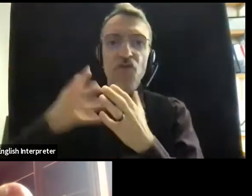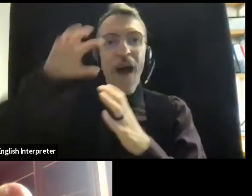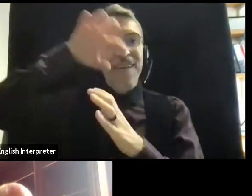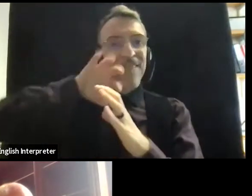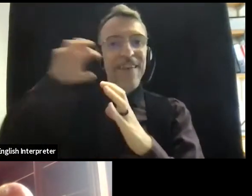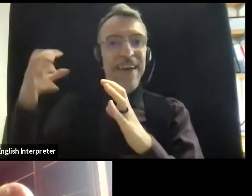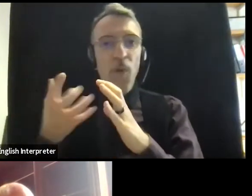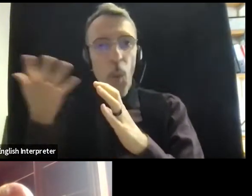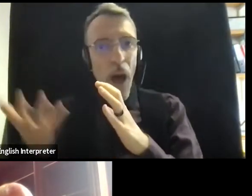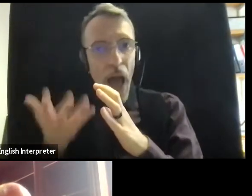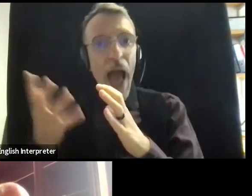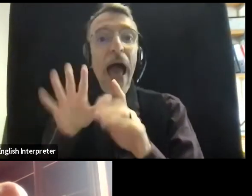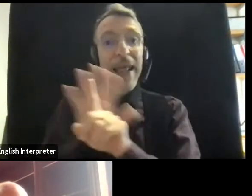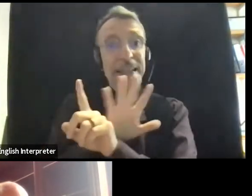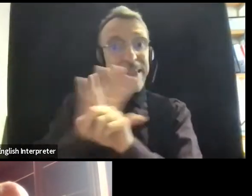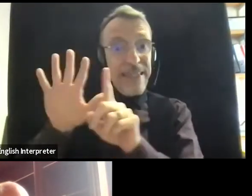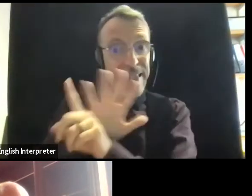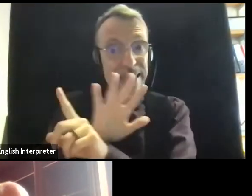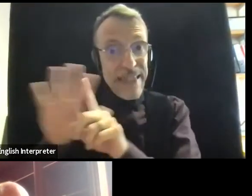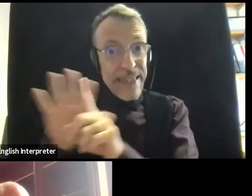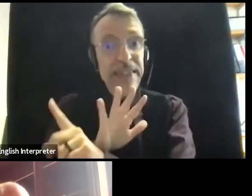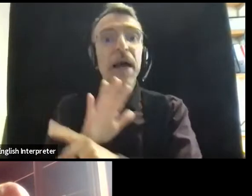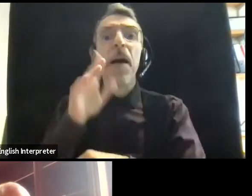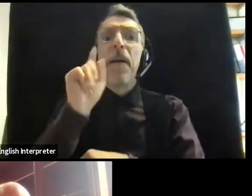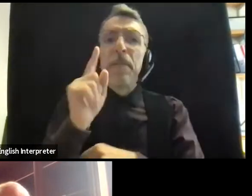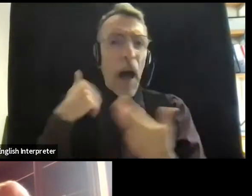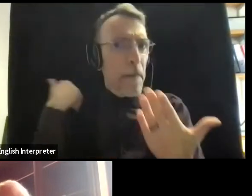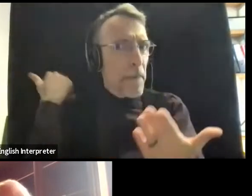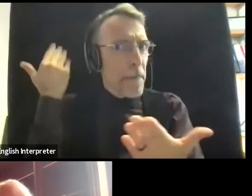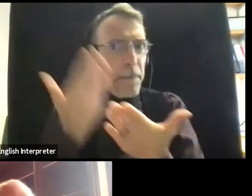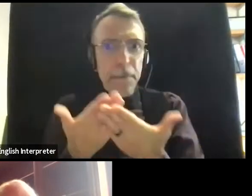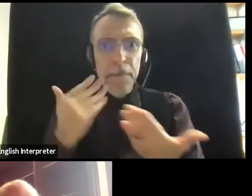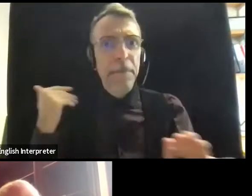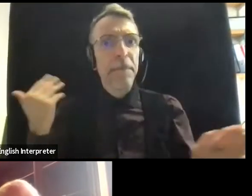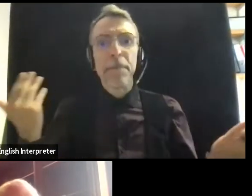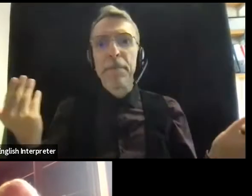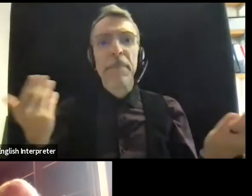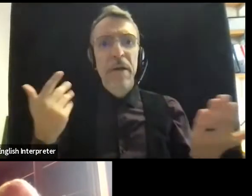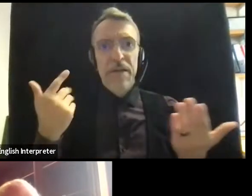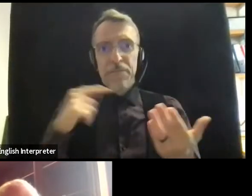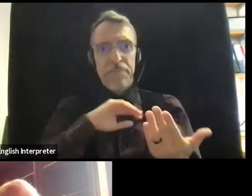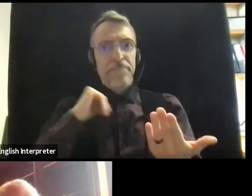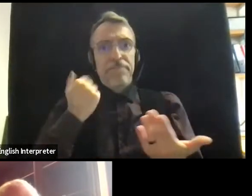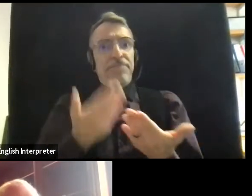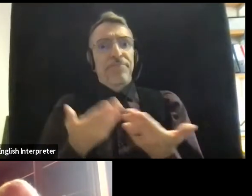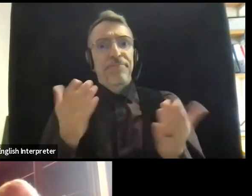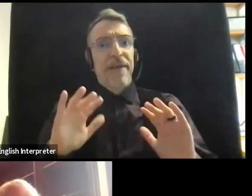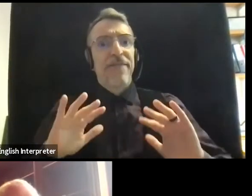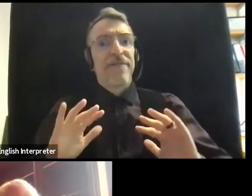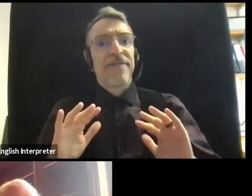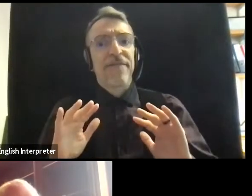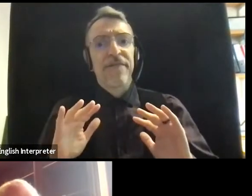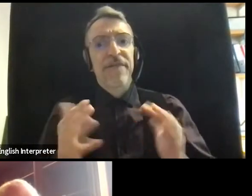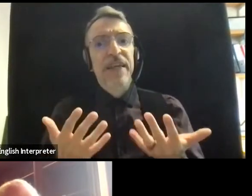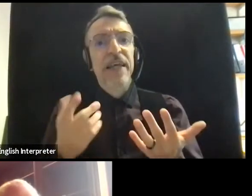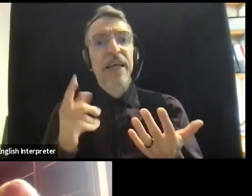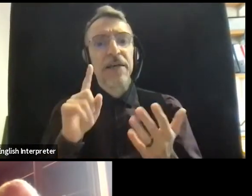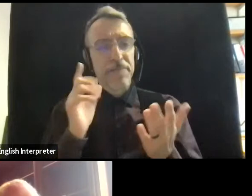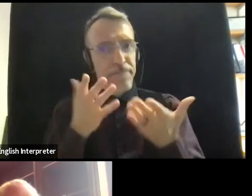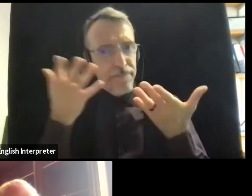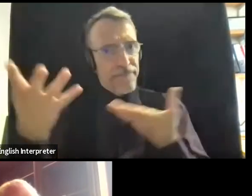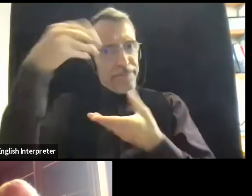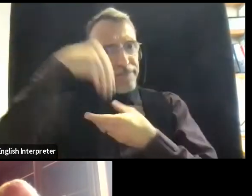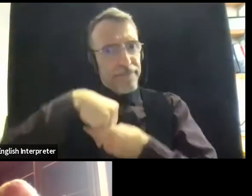ethnicity. We haven't actually, until this moment, truly brought in